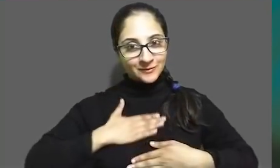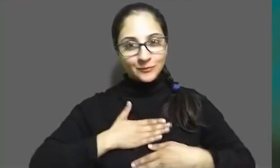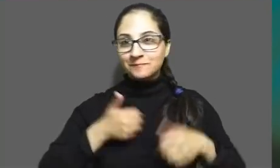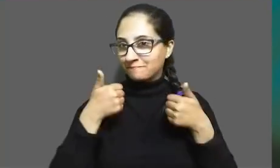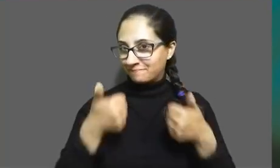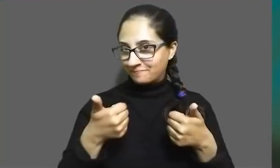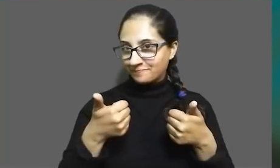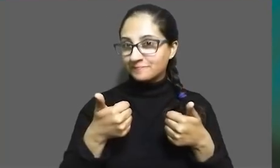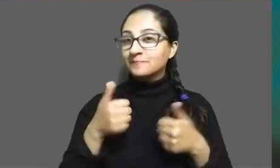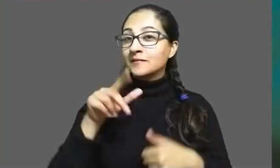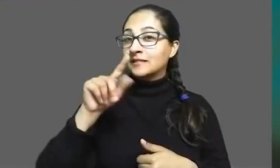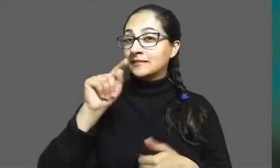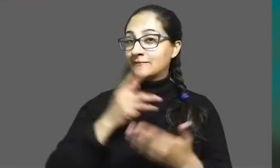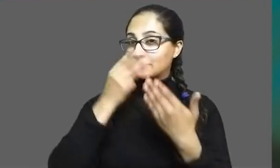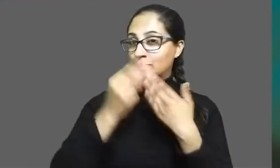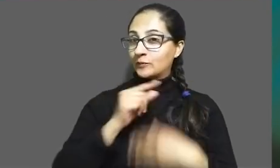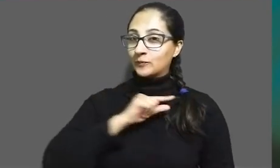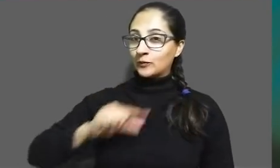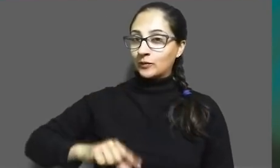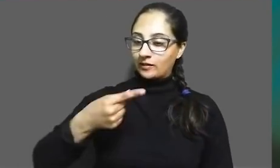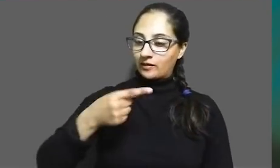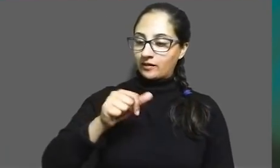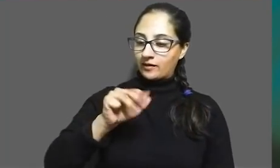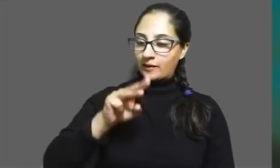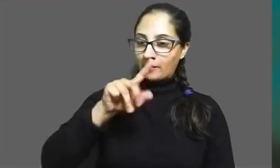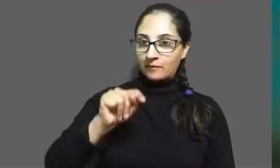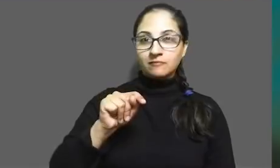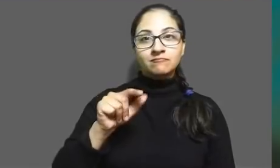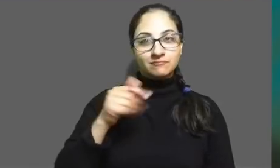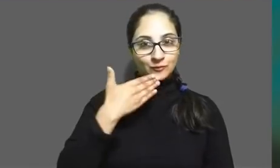Queen's Gambit. Great movie. Thank you for that.